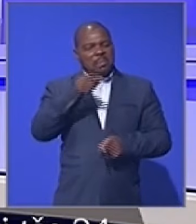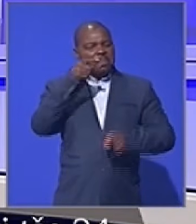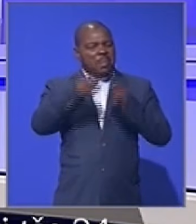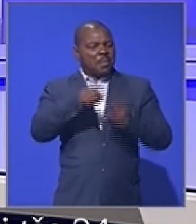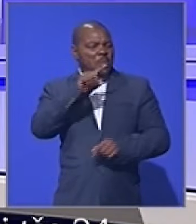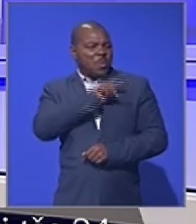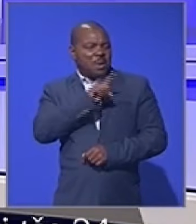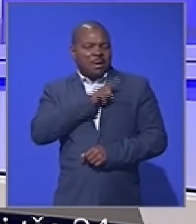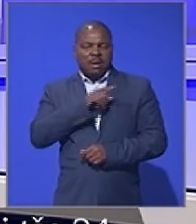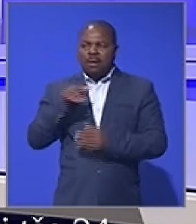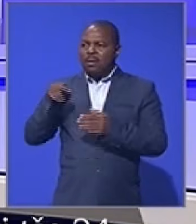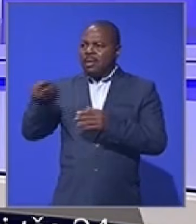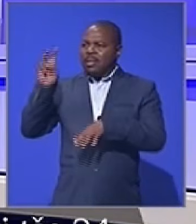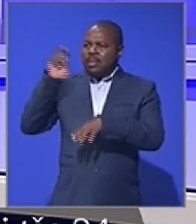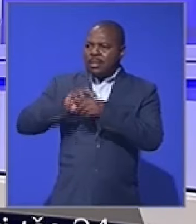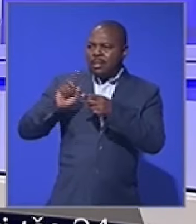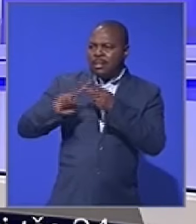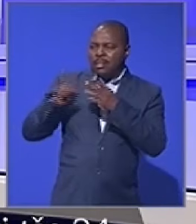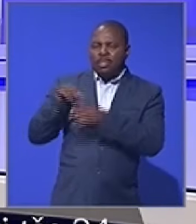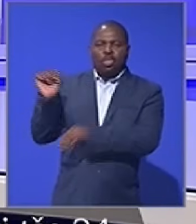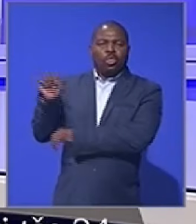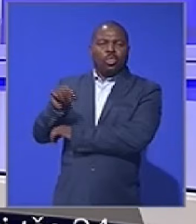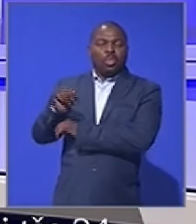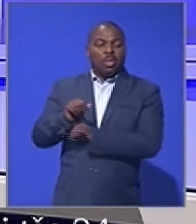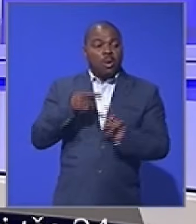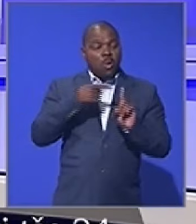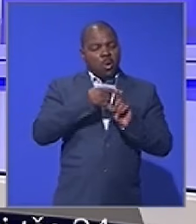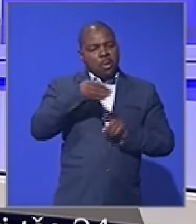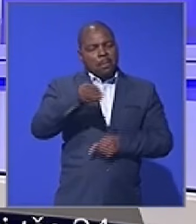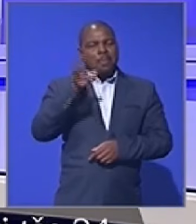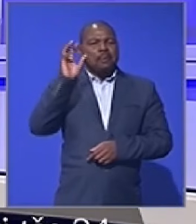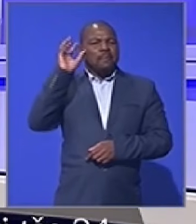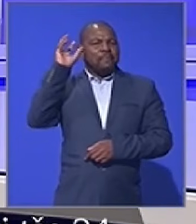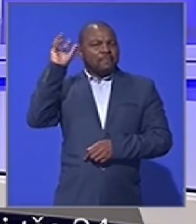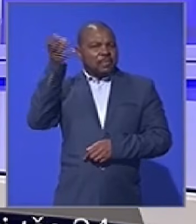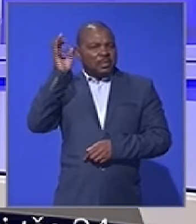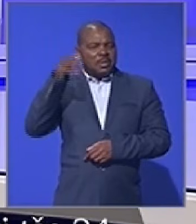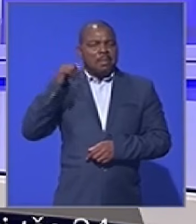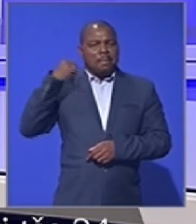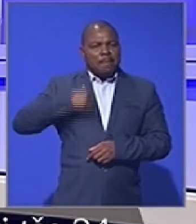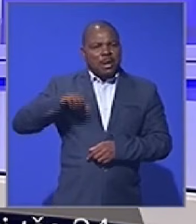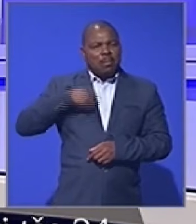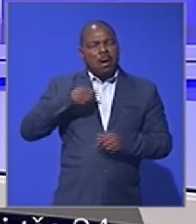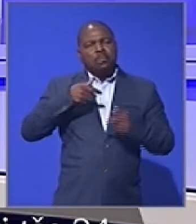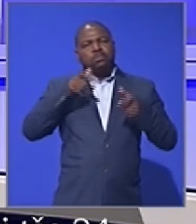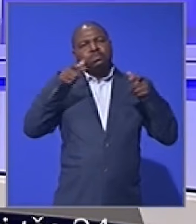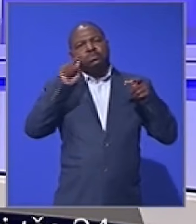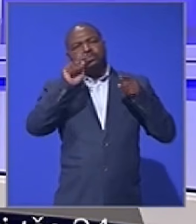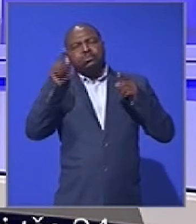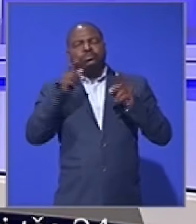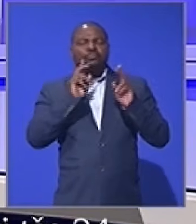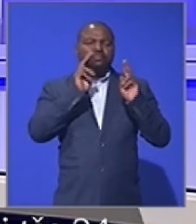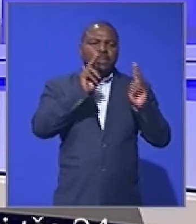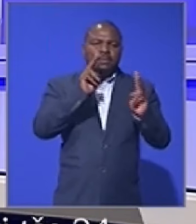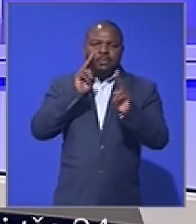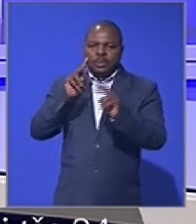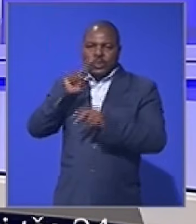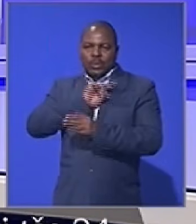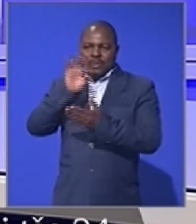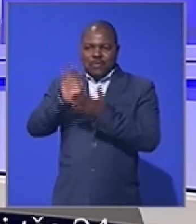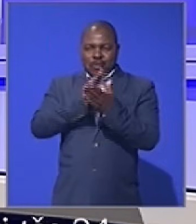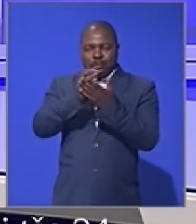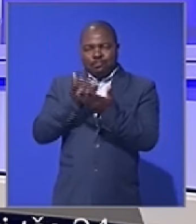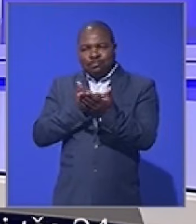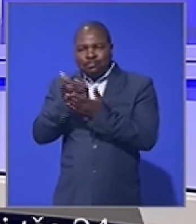badudi. Malema o raletše le Free State a etela mebasepala e megolo ka profenseng lesolong la go goketša